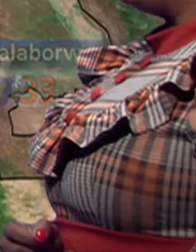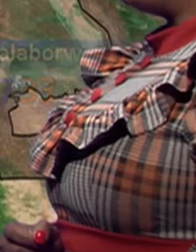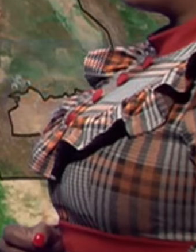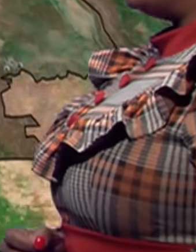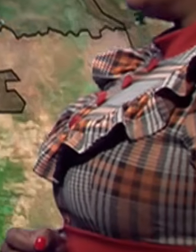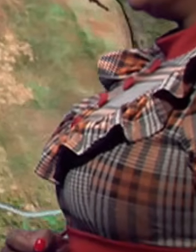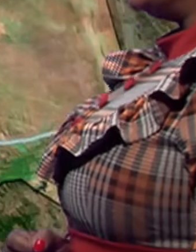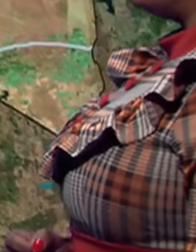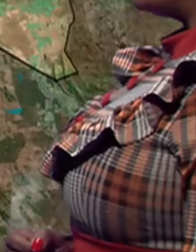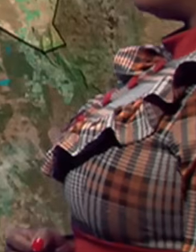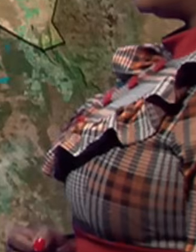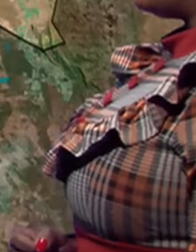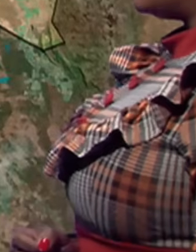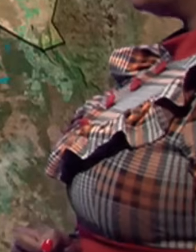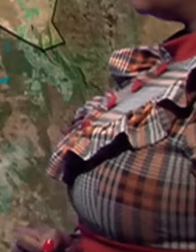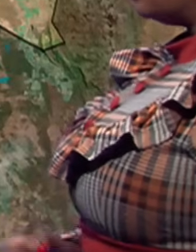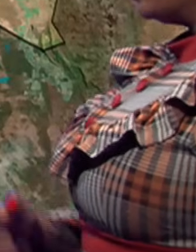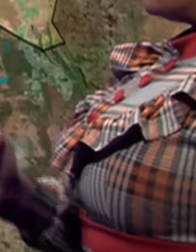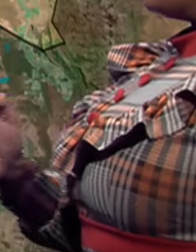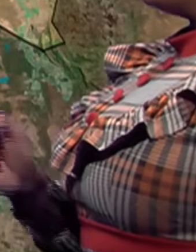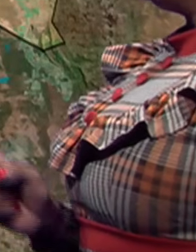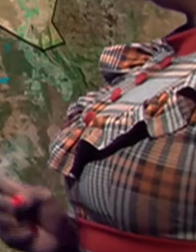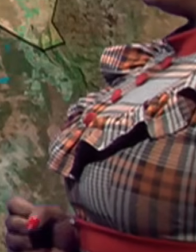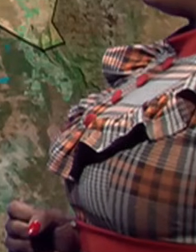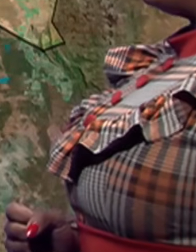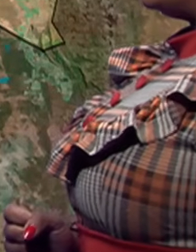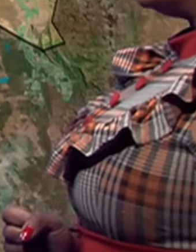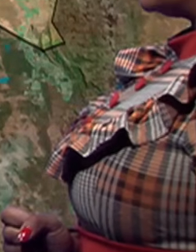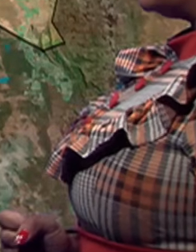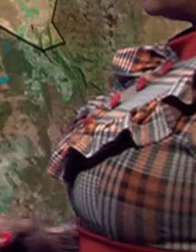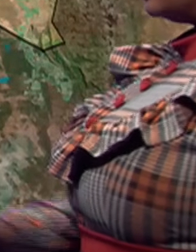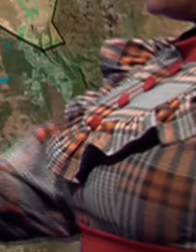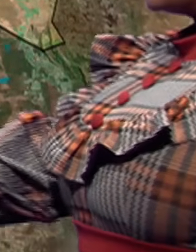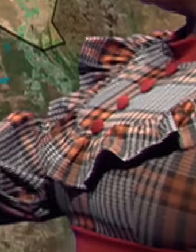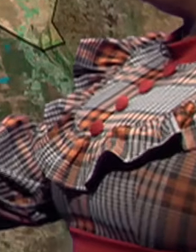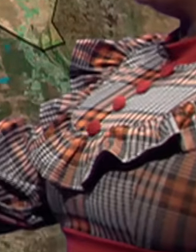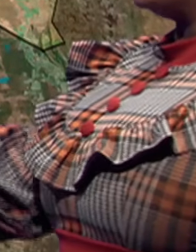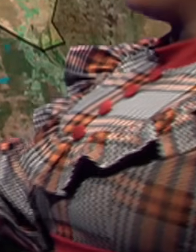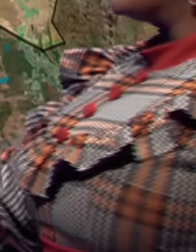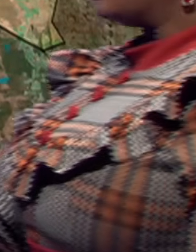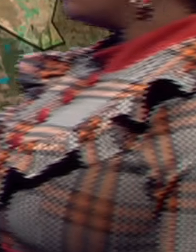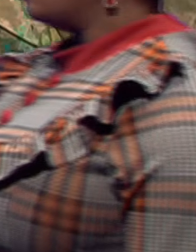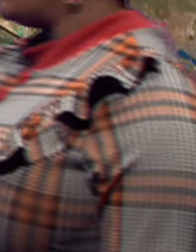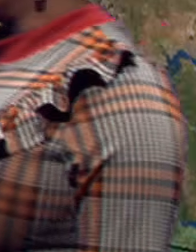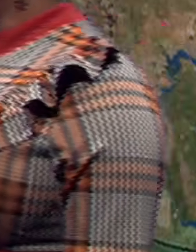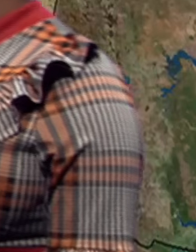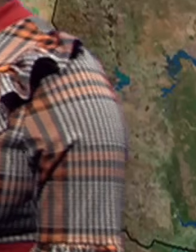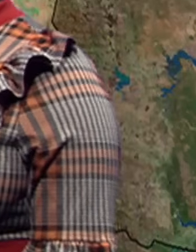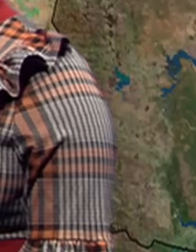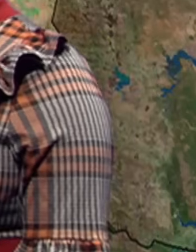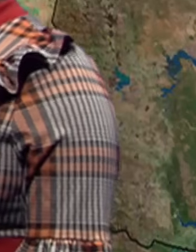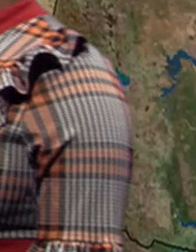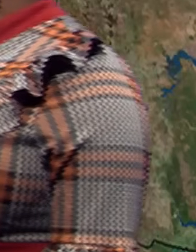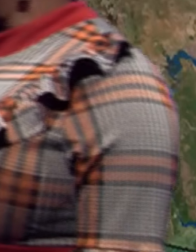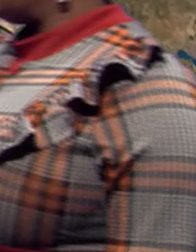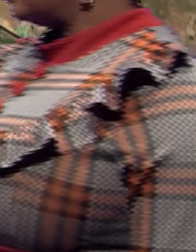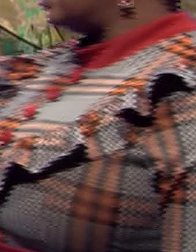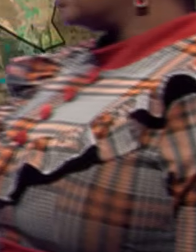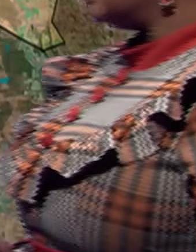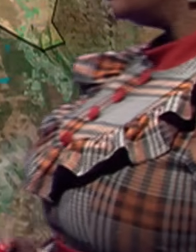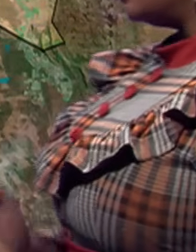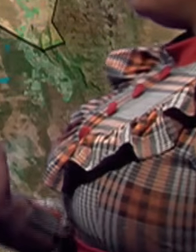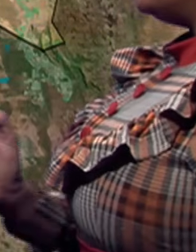30 go provinceng ya Mpumalanga go la go sasa go tla be go ntše go na le kgonagalo ya mesarasarane ge re lebelela wena o tla beng o le gona dikarolong tše dingwe tša naga Secunda